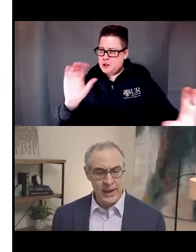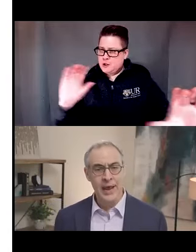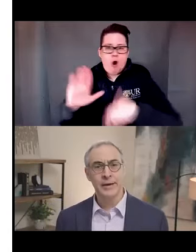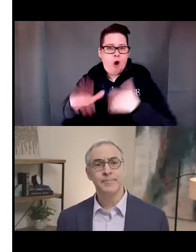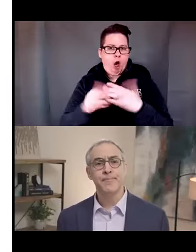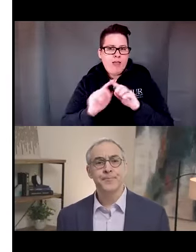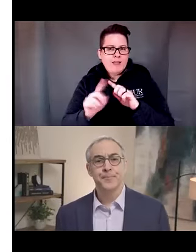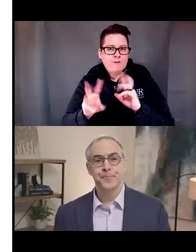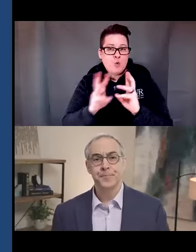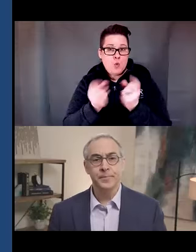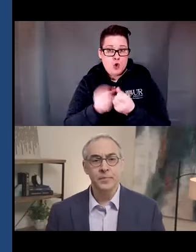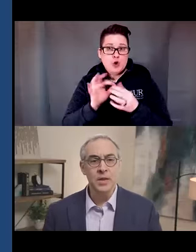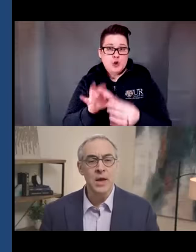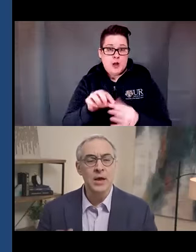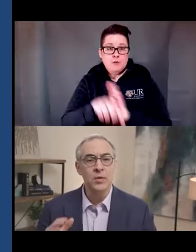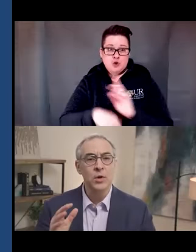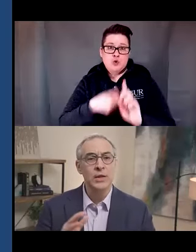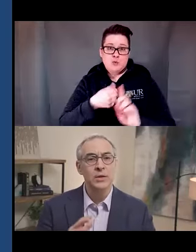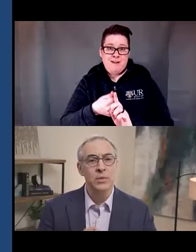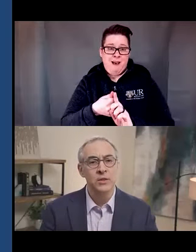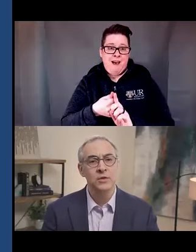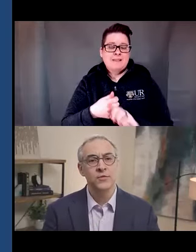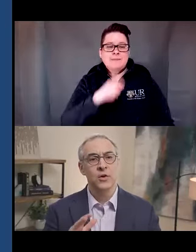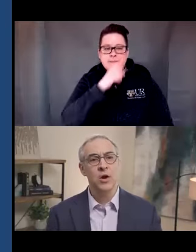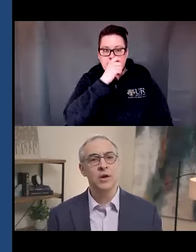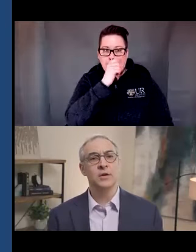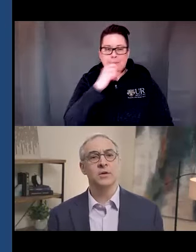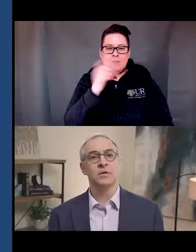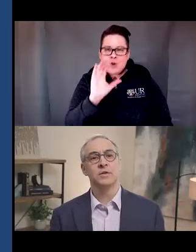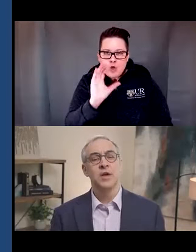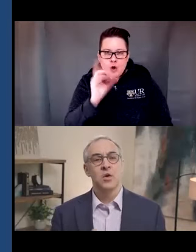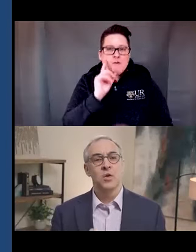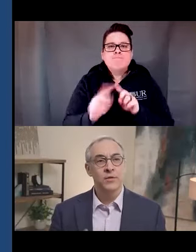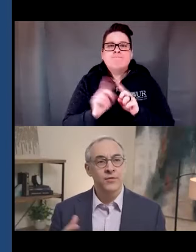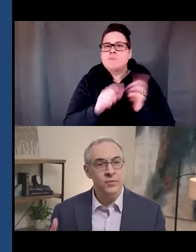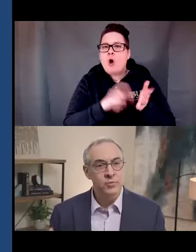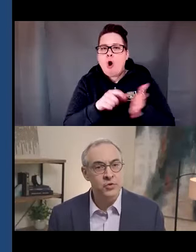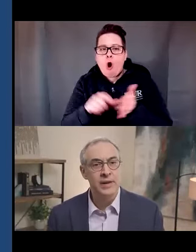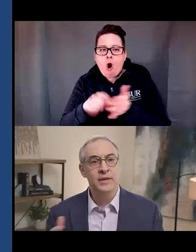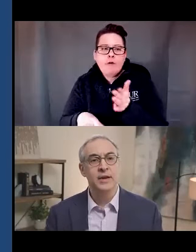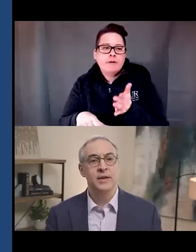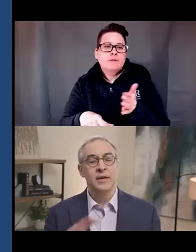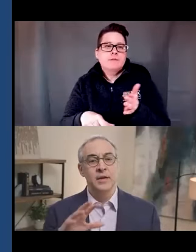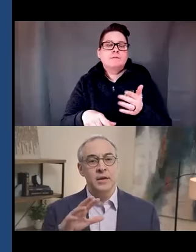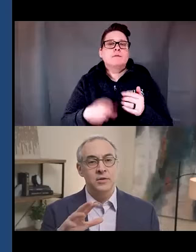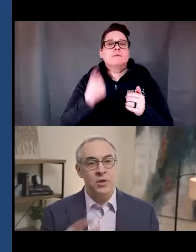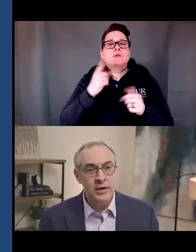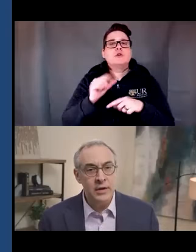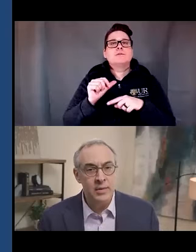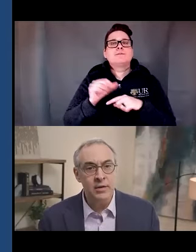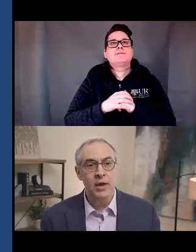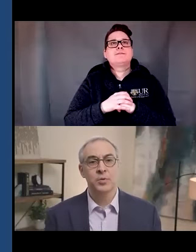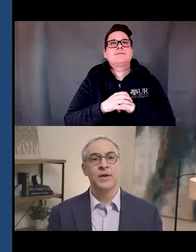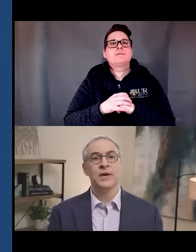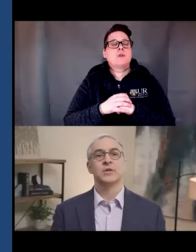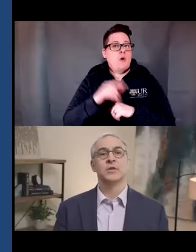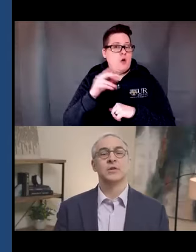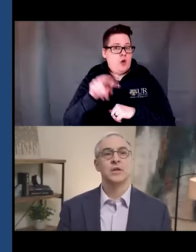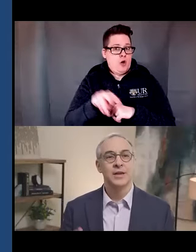that had, where we looked for articles for training that had targeted a mental